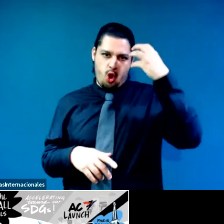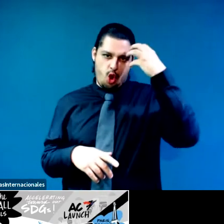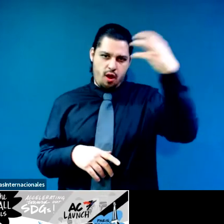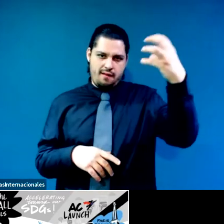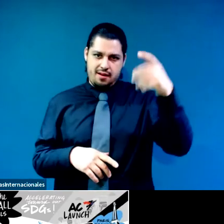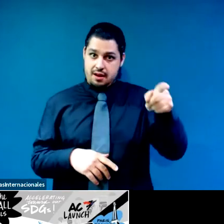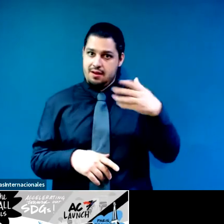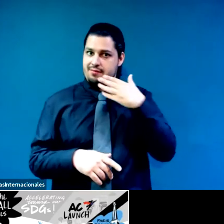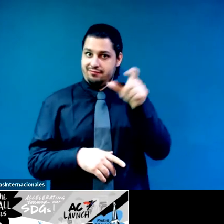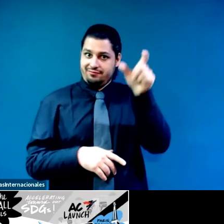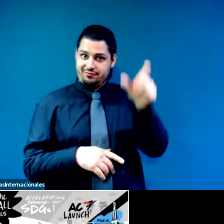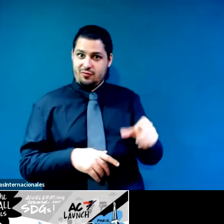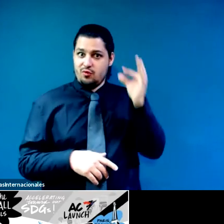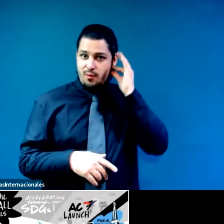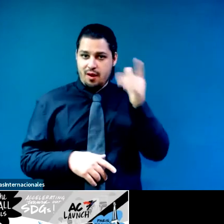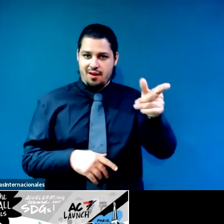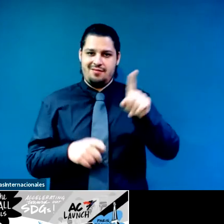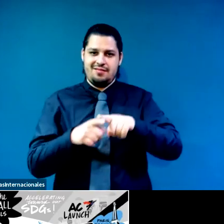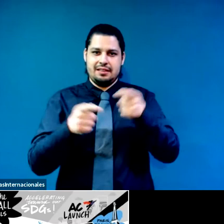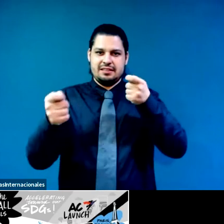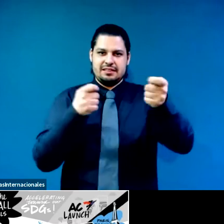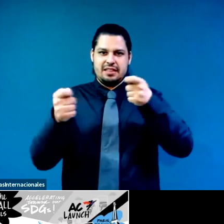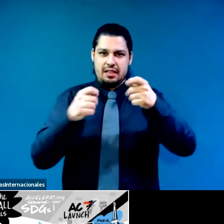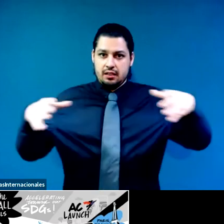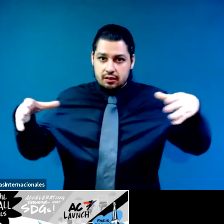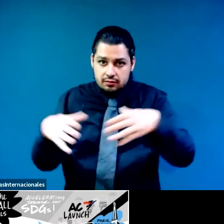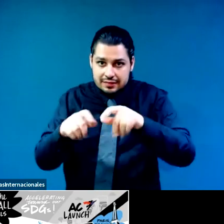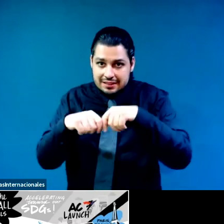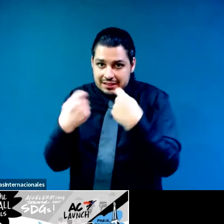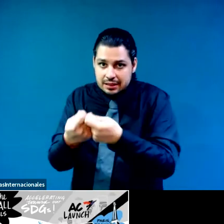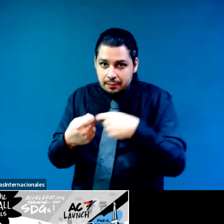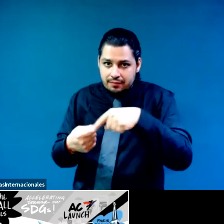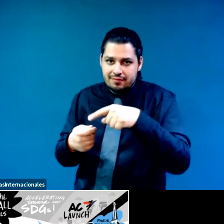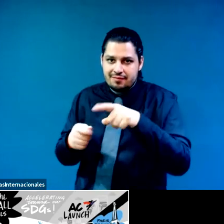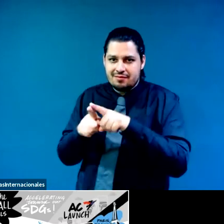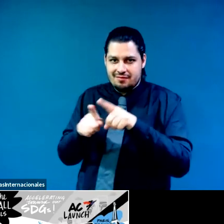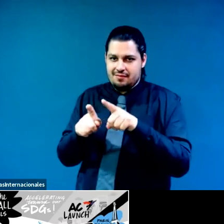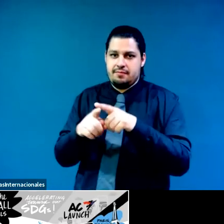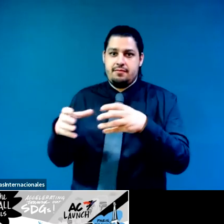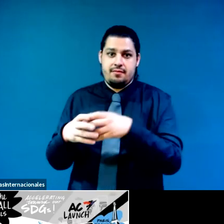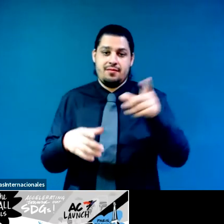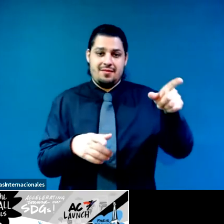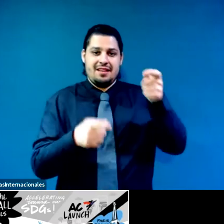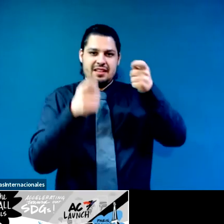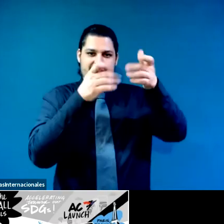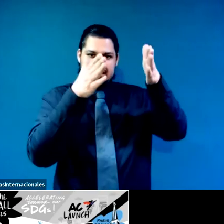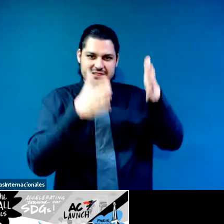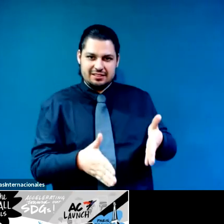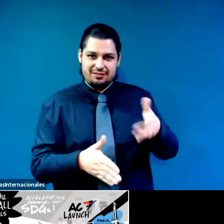will then welcome UN Women's Deputy Executive Director, Ms. Anita Bhatia, who will give us welcome